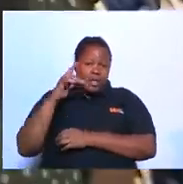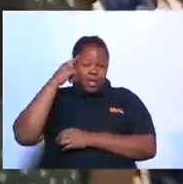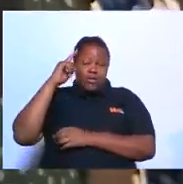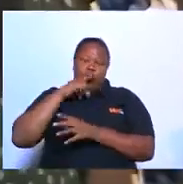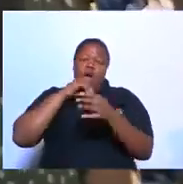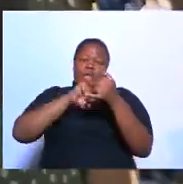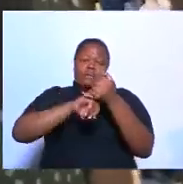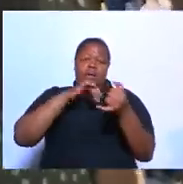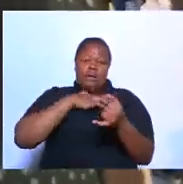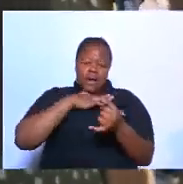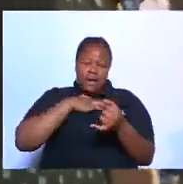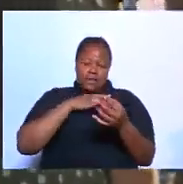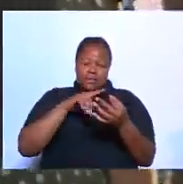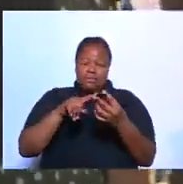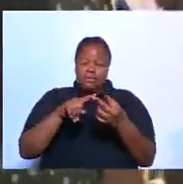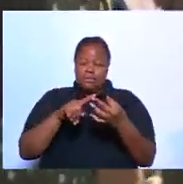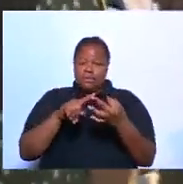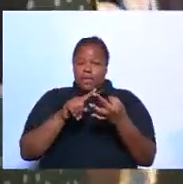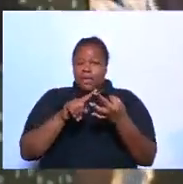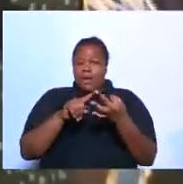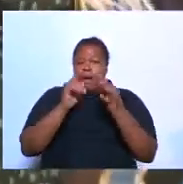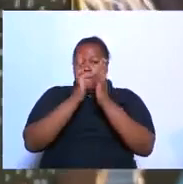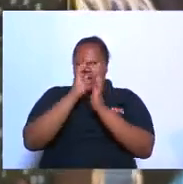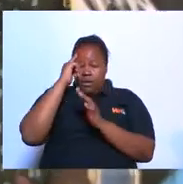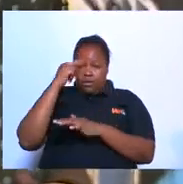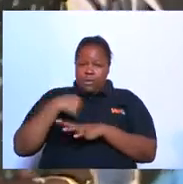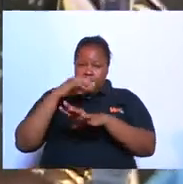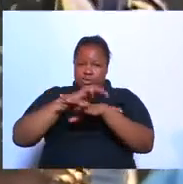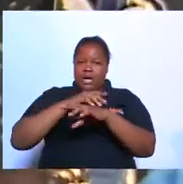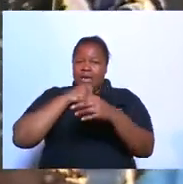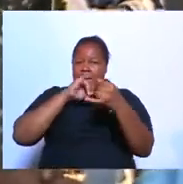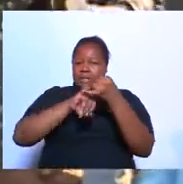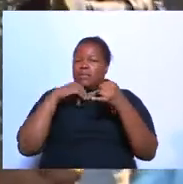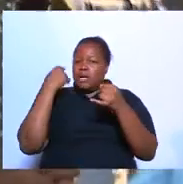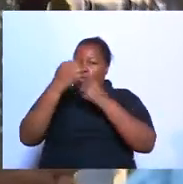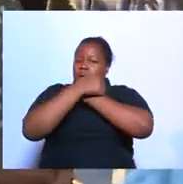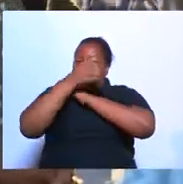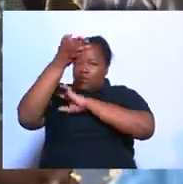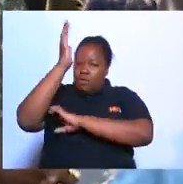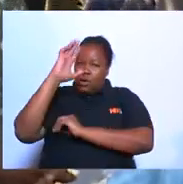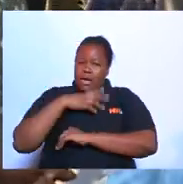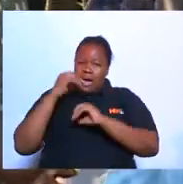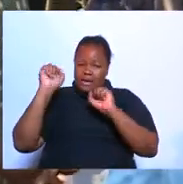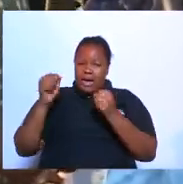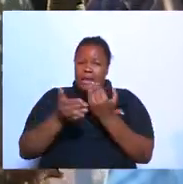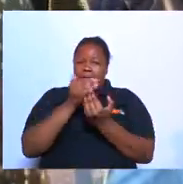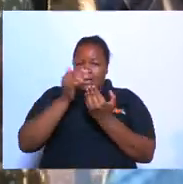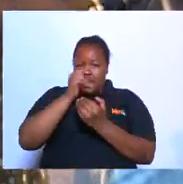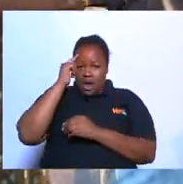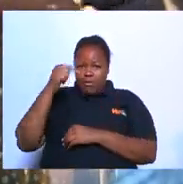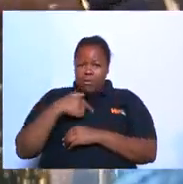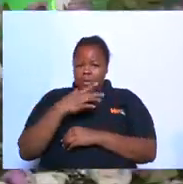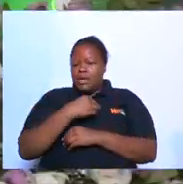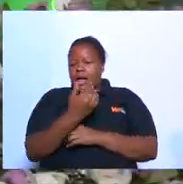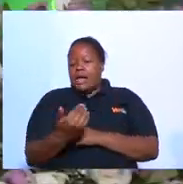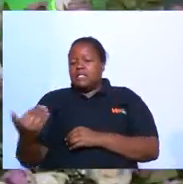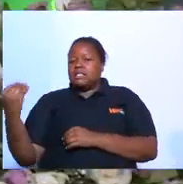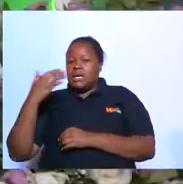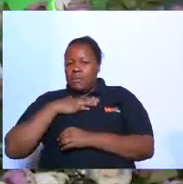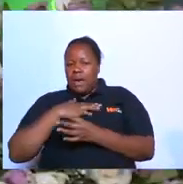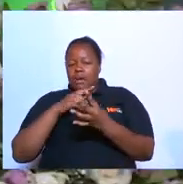tough pray for me to get a husband who love God and who can take care of me and my children